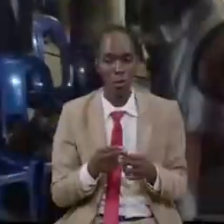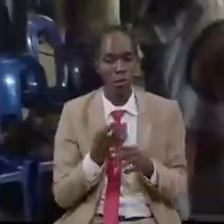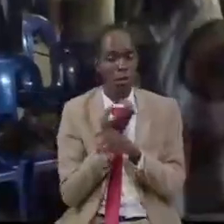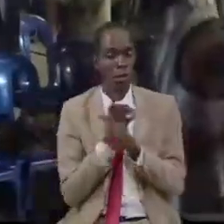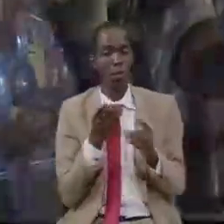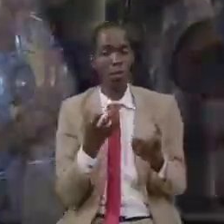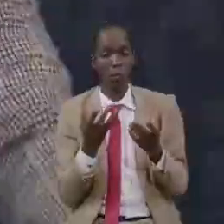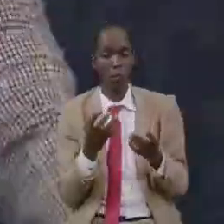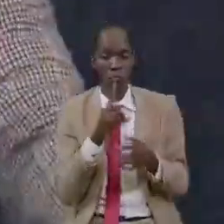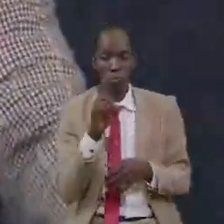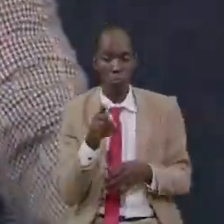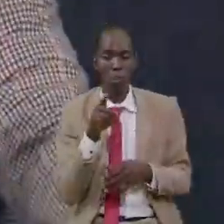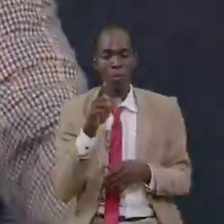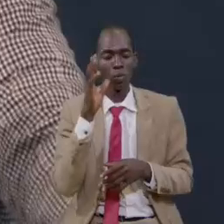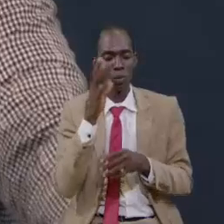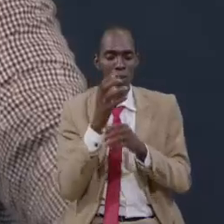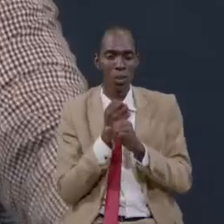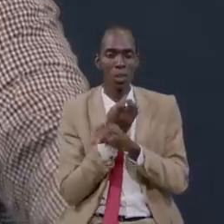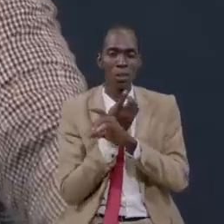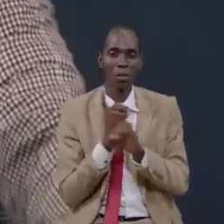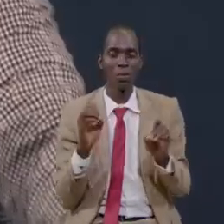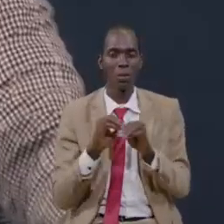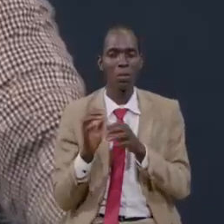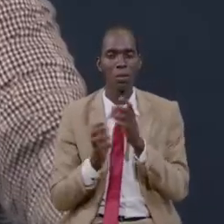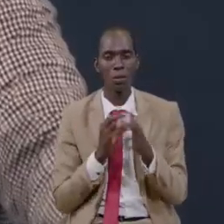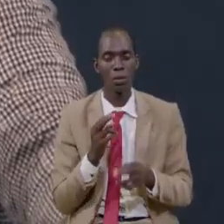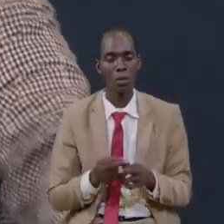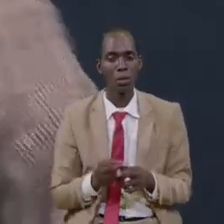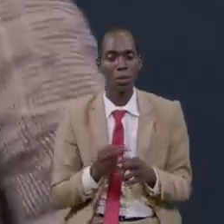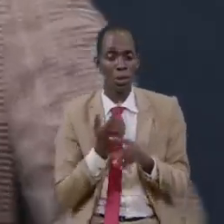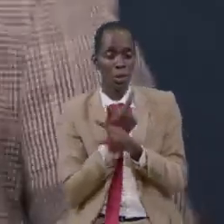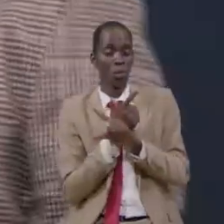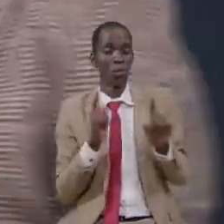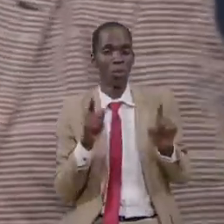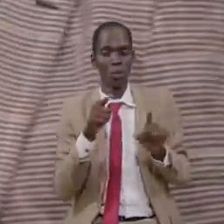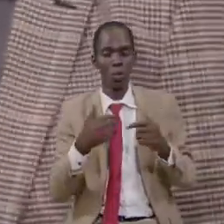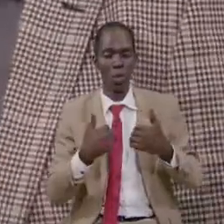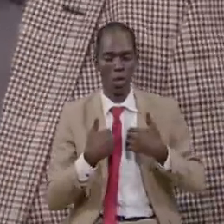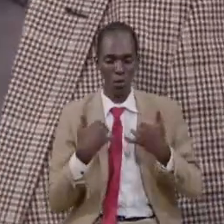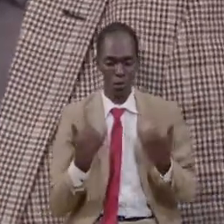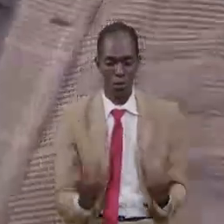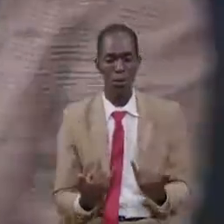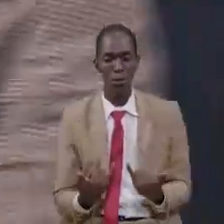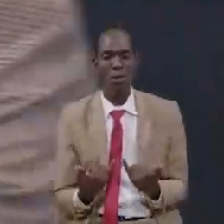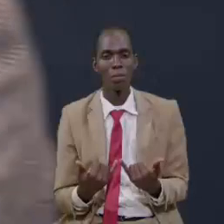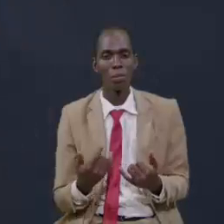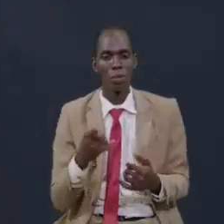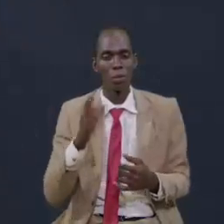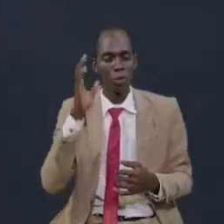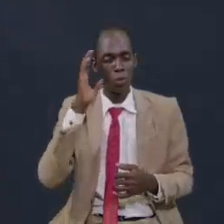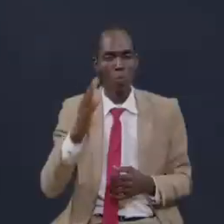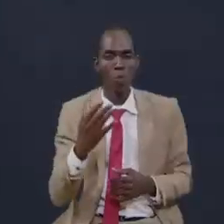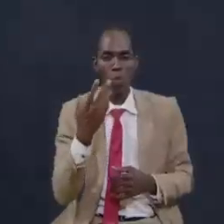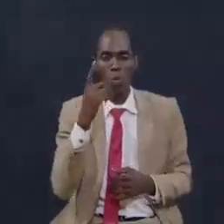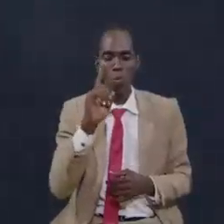get. Liberation, you have it tonight. You raise up your hand, you lay the other